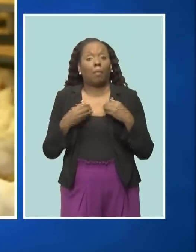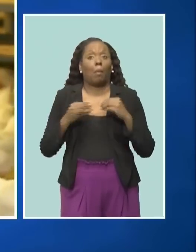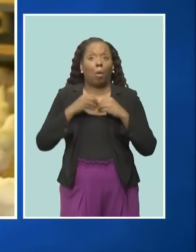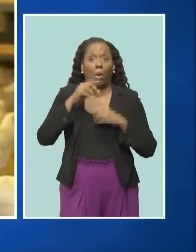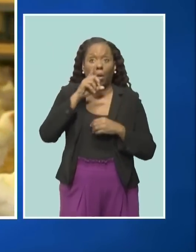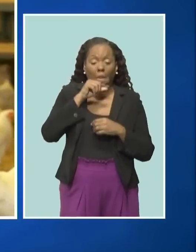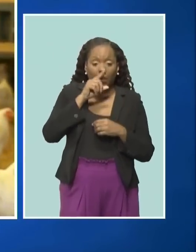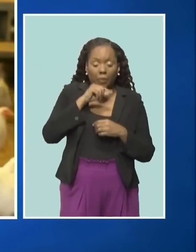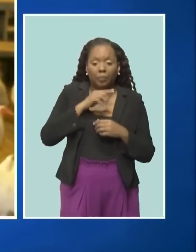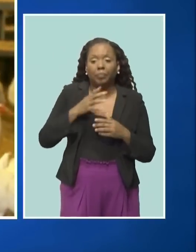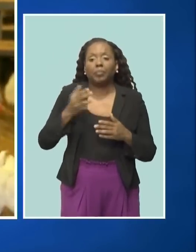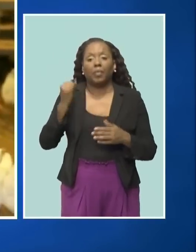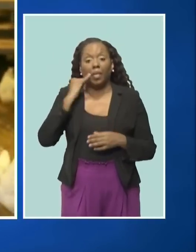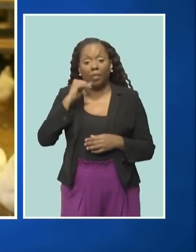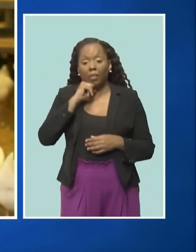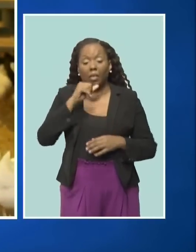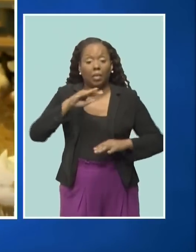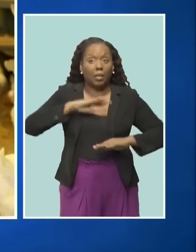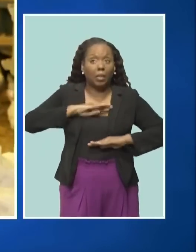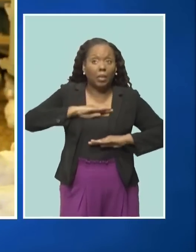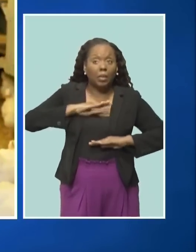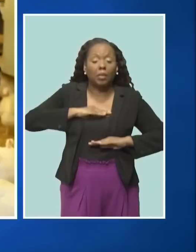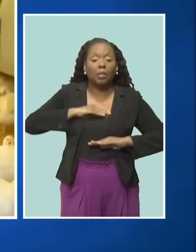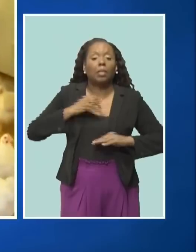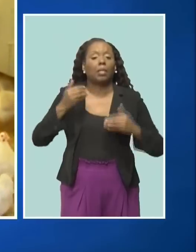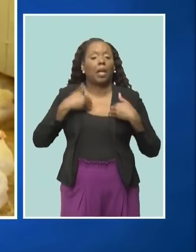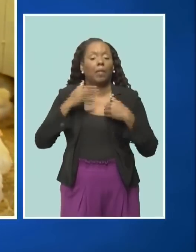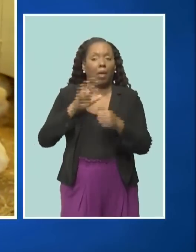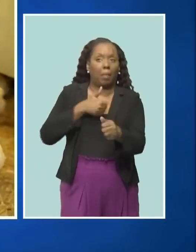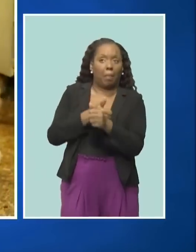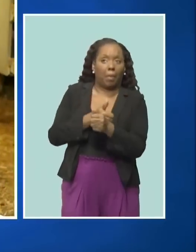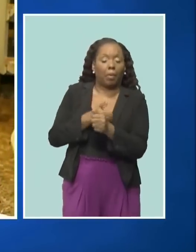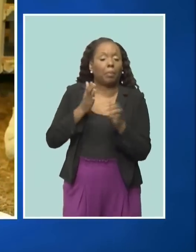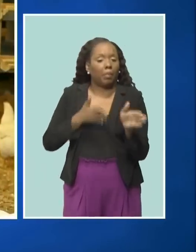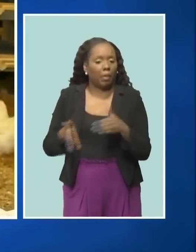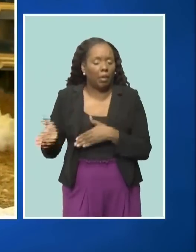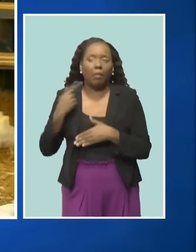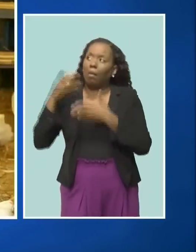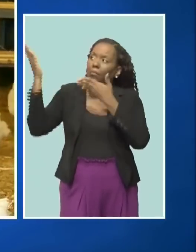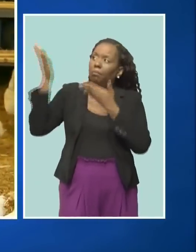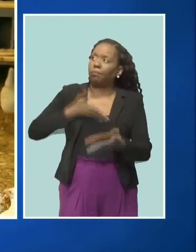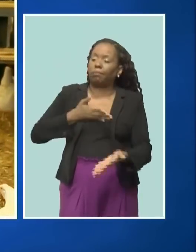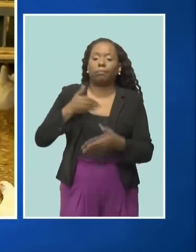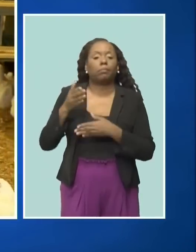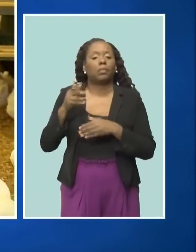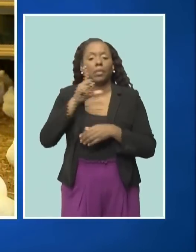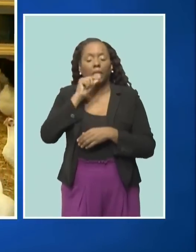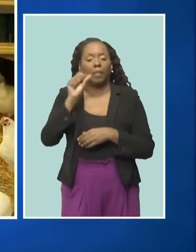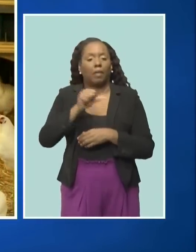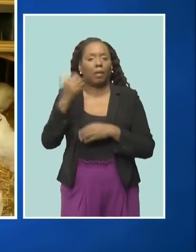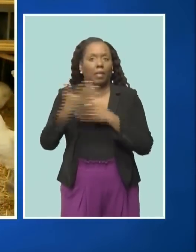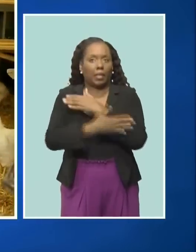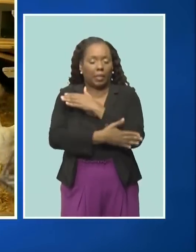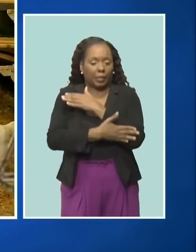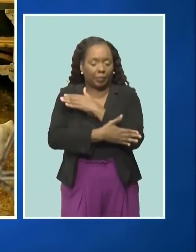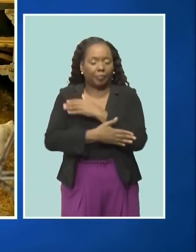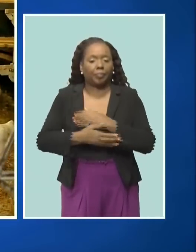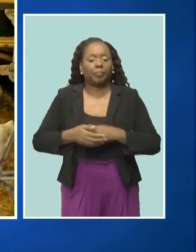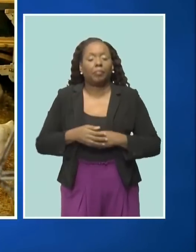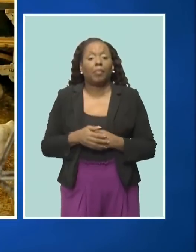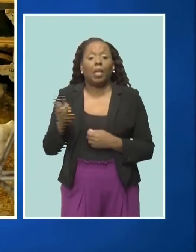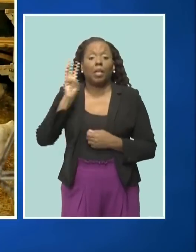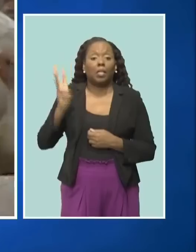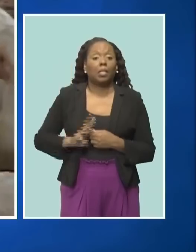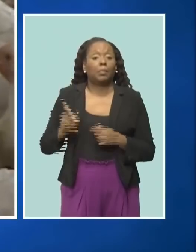that not adequately meet demand, the backup plan is to import. Minister Weir explains that while climate change played a role,